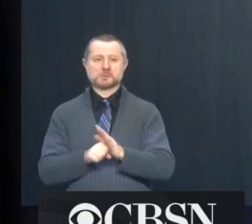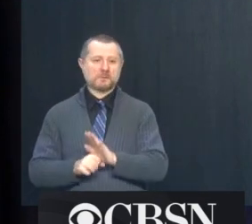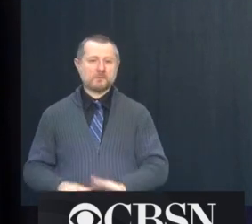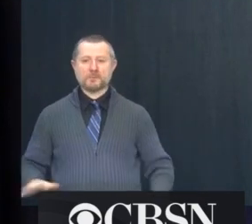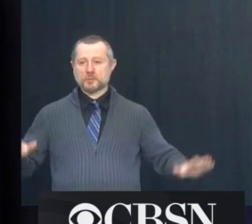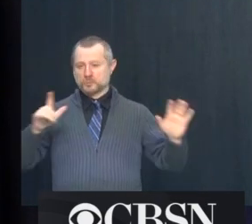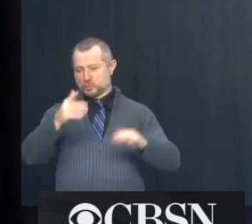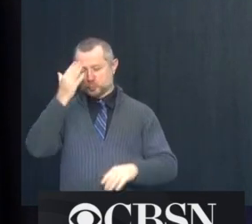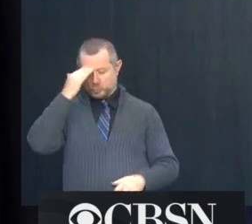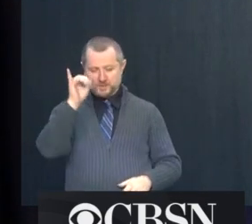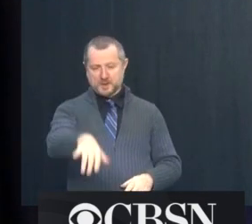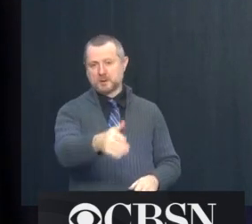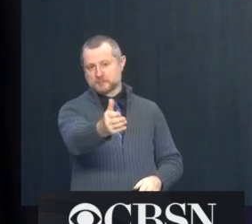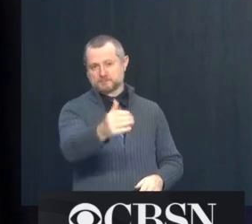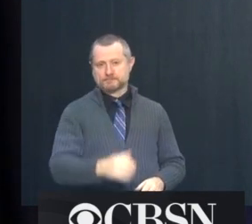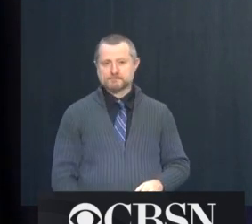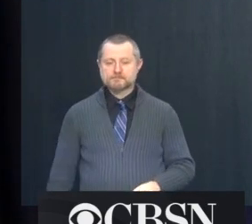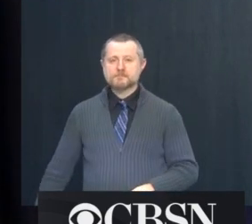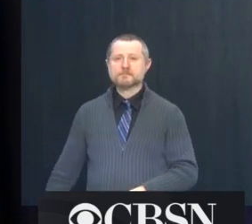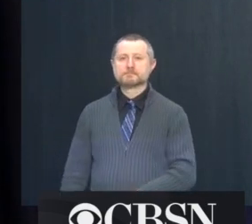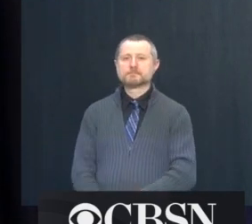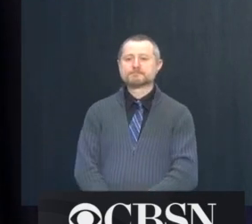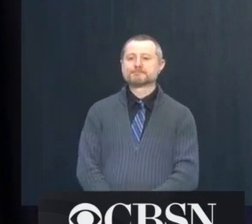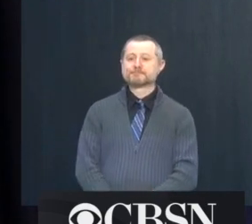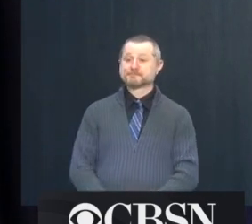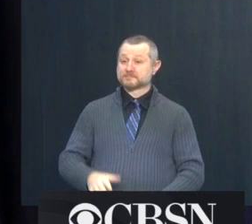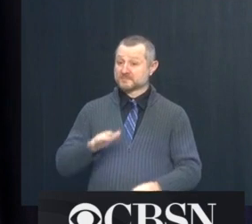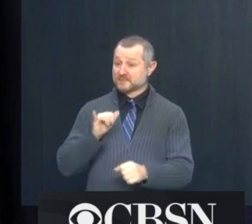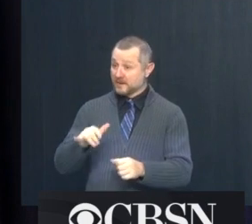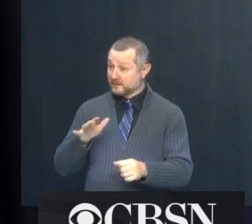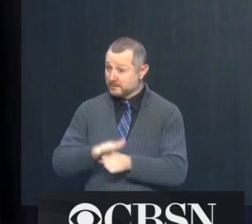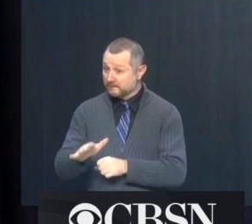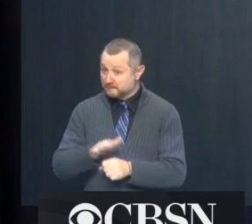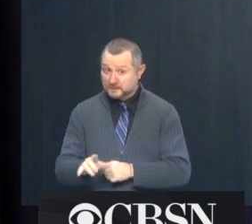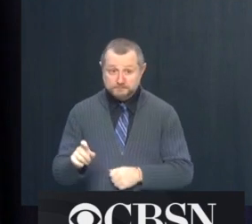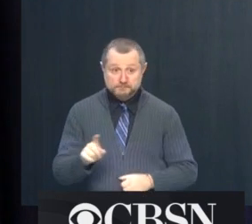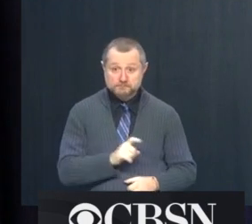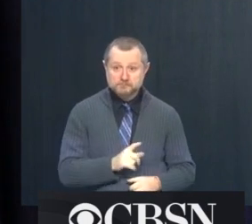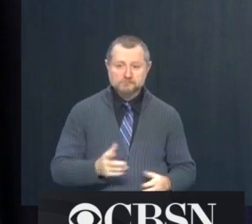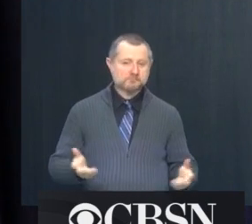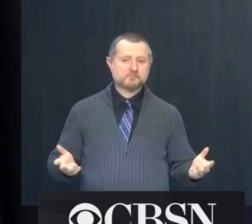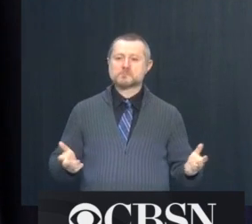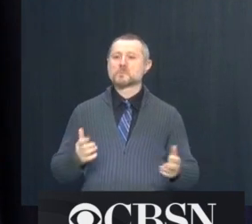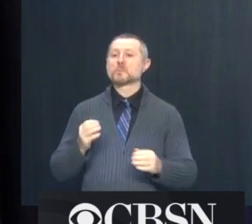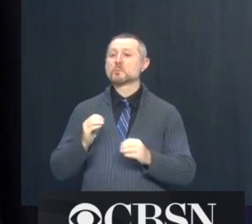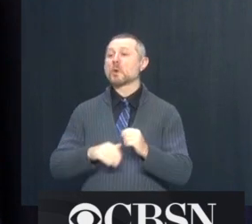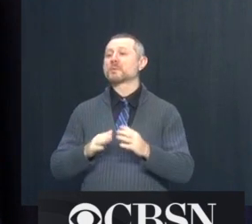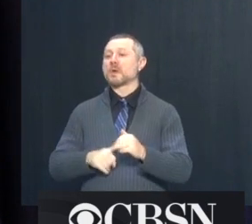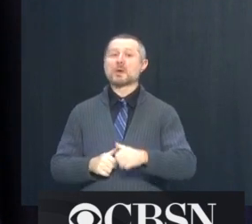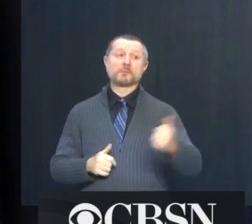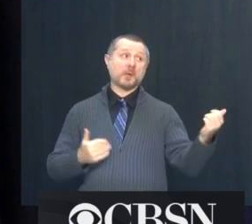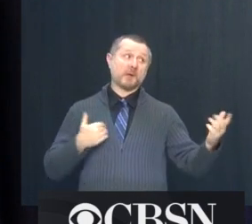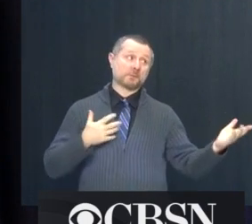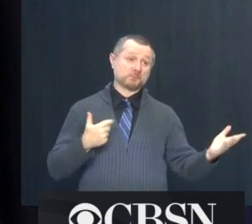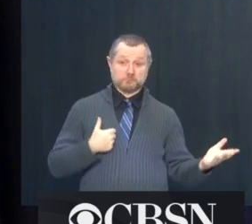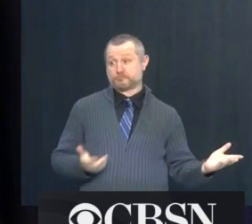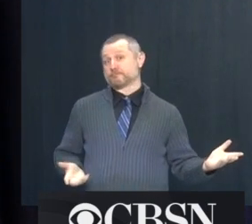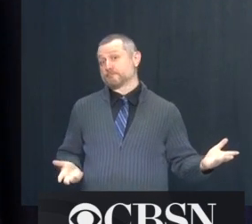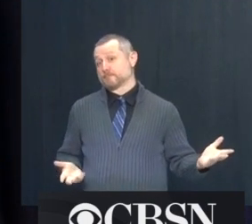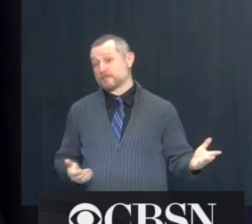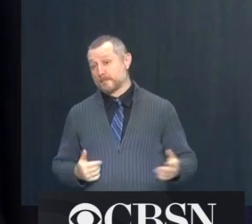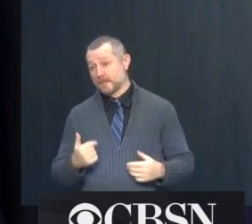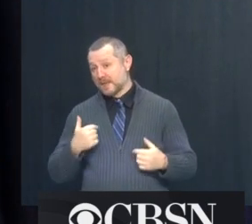know. Is that enough? It's more than anybody else has. You have now done